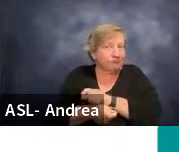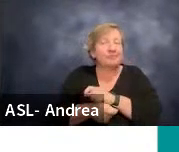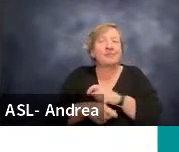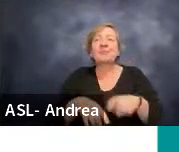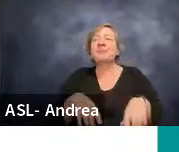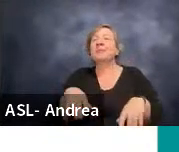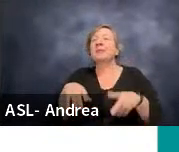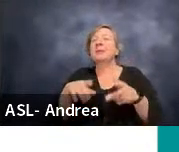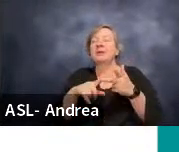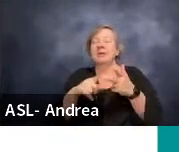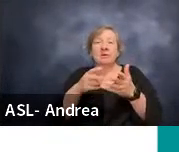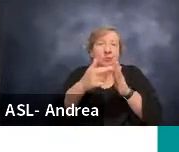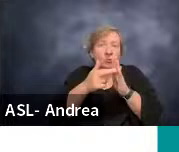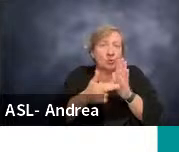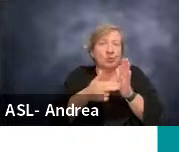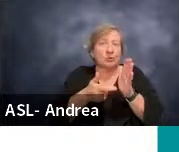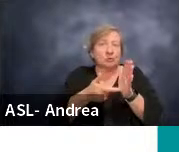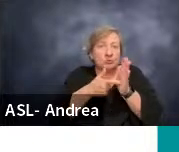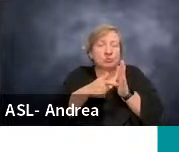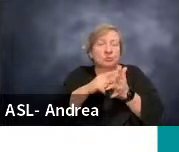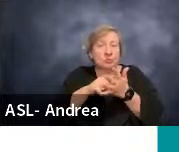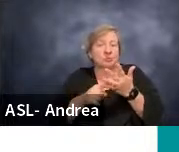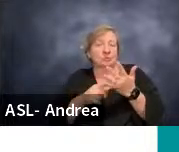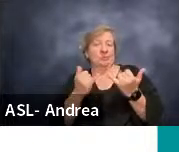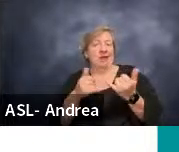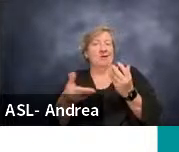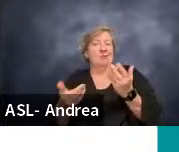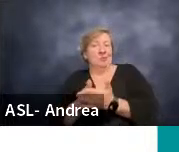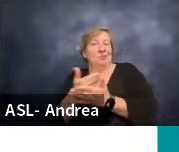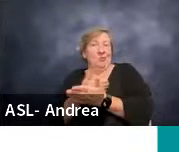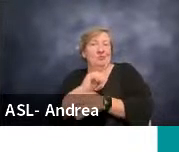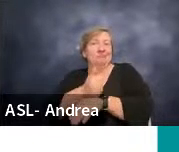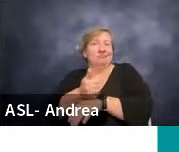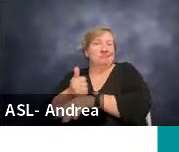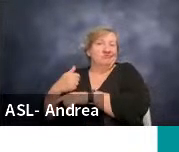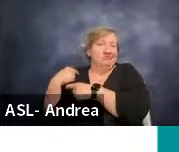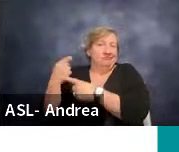different regulations that have come into effect since that time.